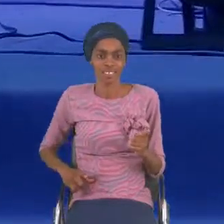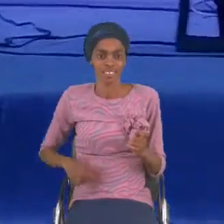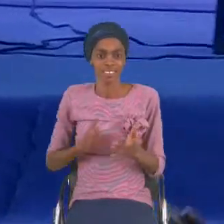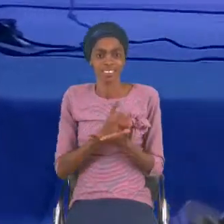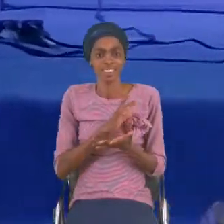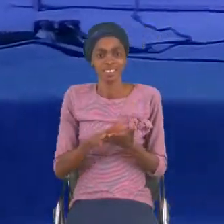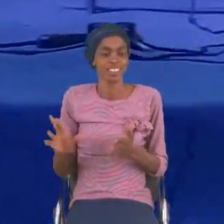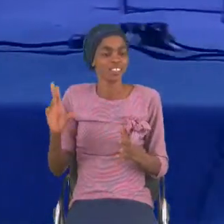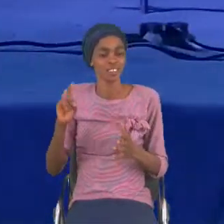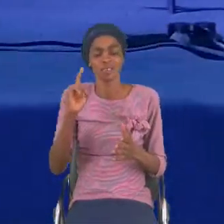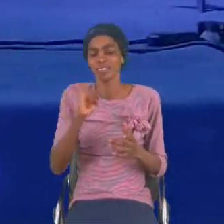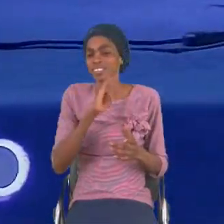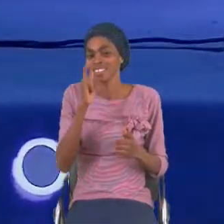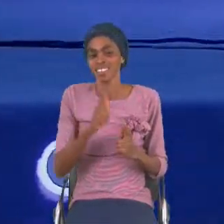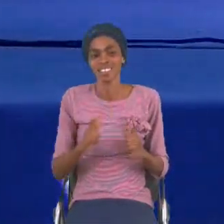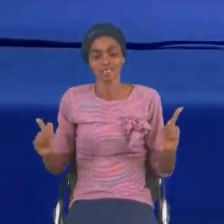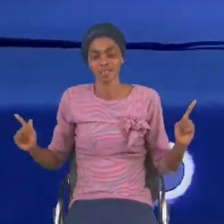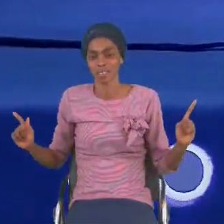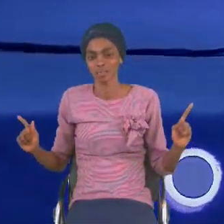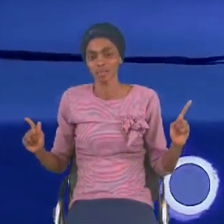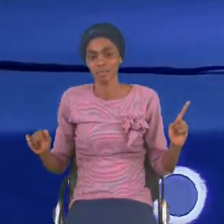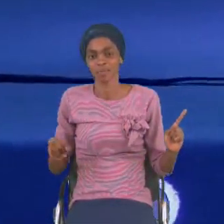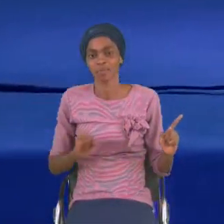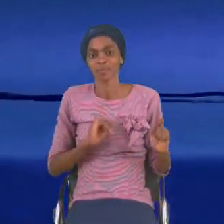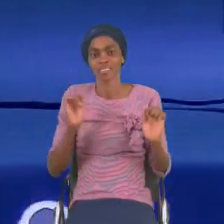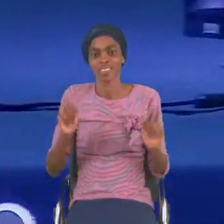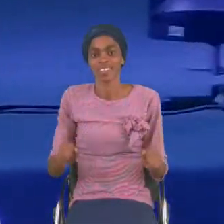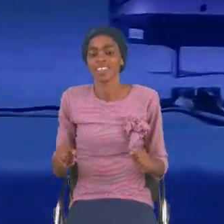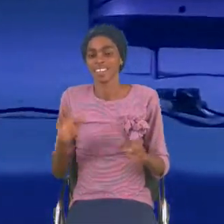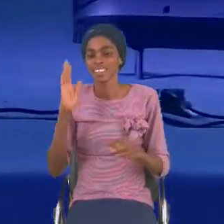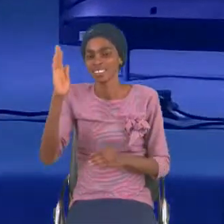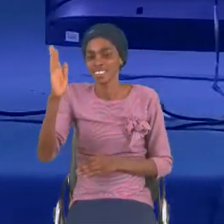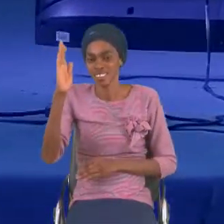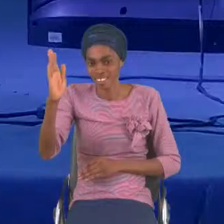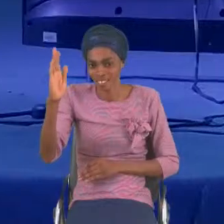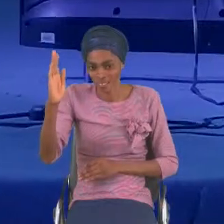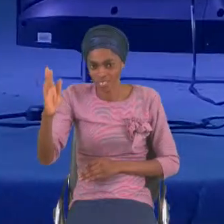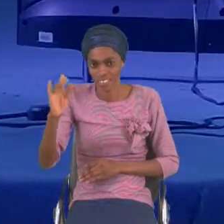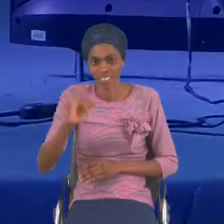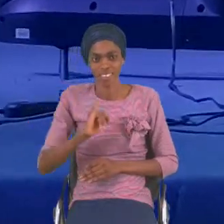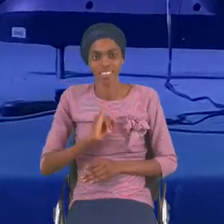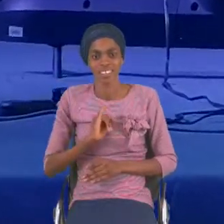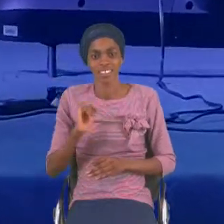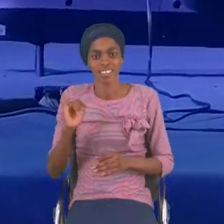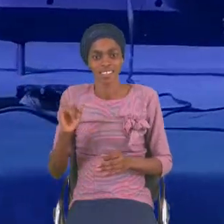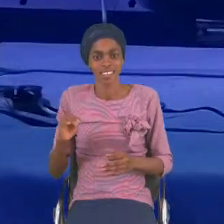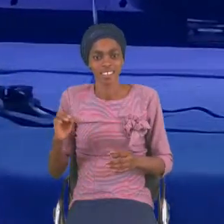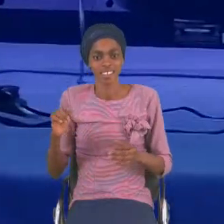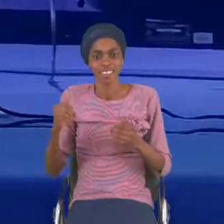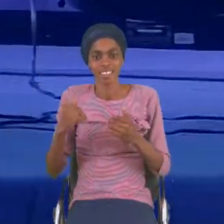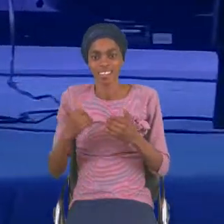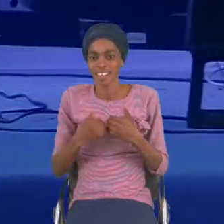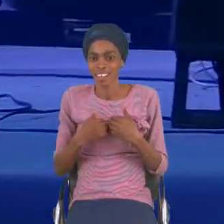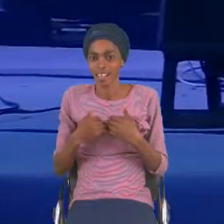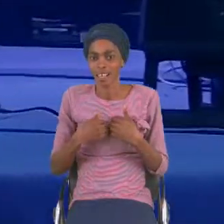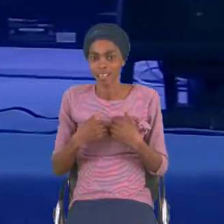greater. And I can testify, I carry the mark of testimony,